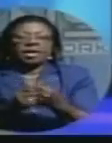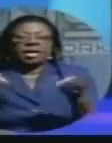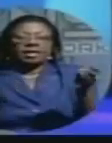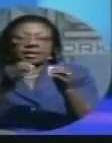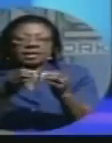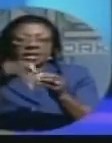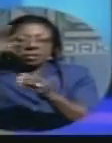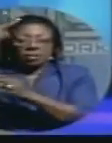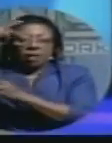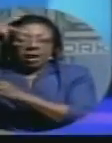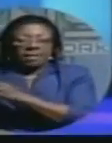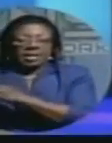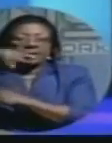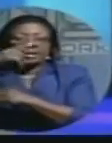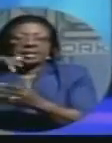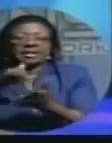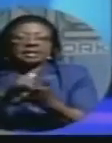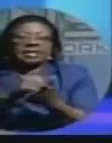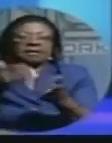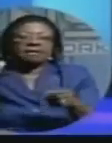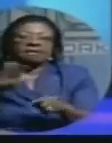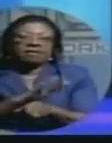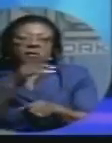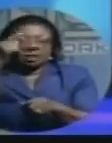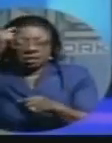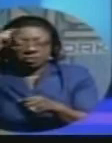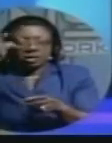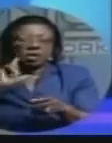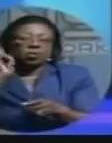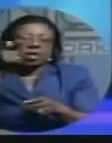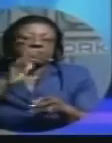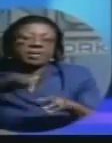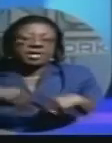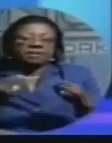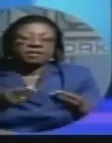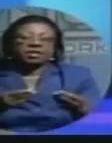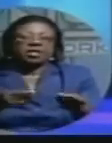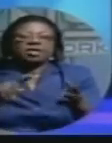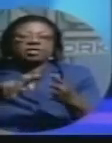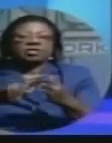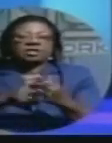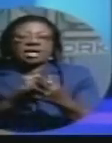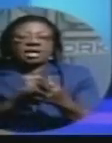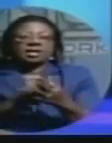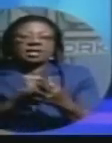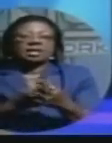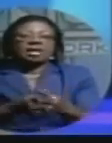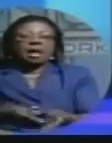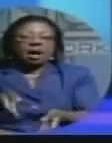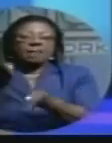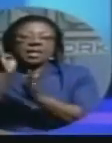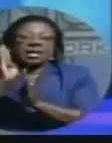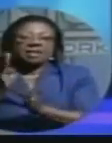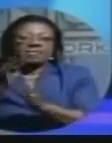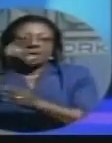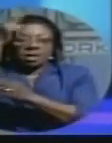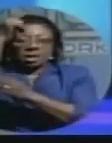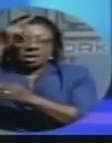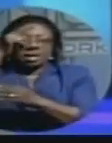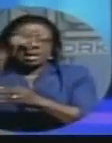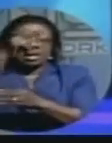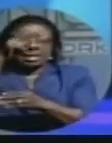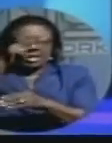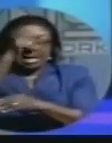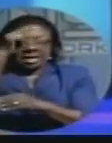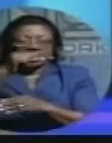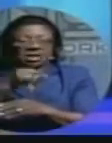Additionally, Prime Minister Christie says full consideration will also be given to implementing this year a Bahamian National Honors System. He notes that